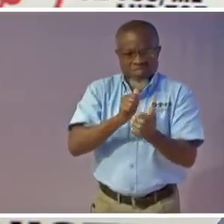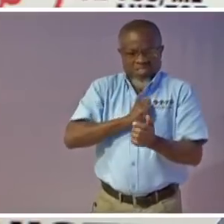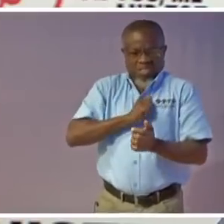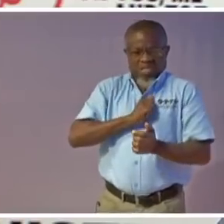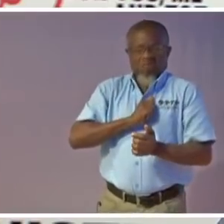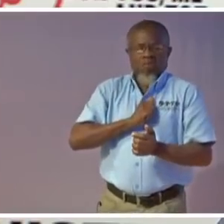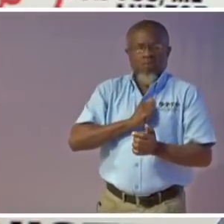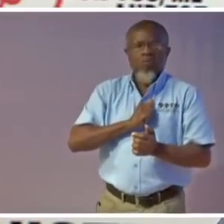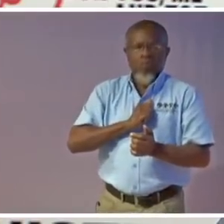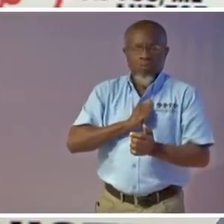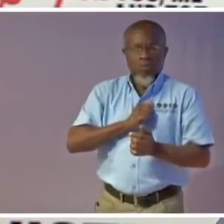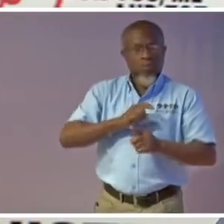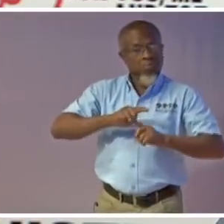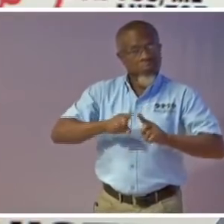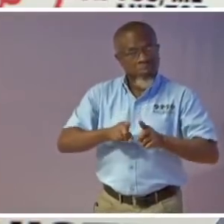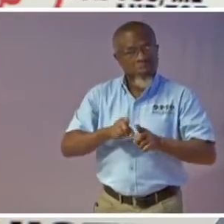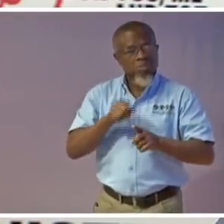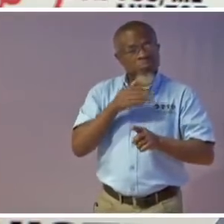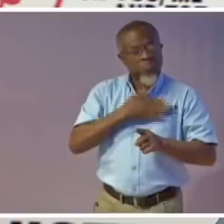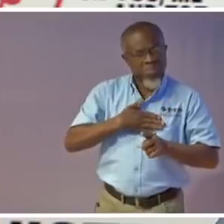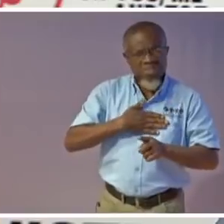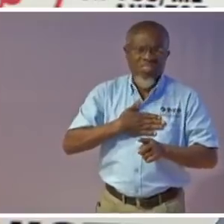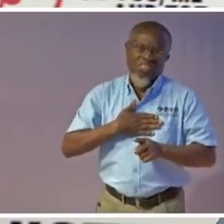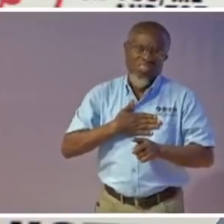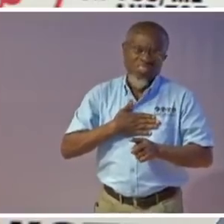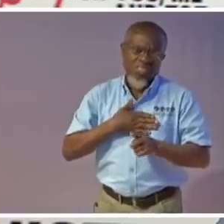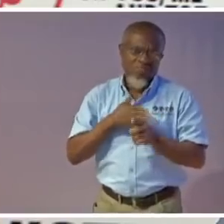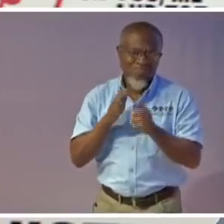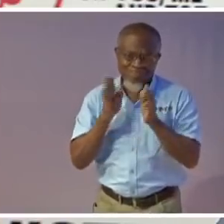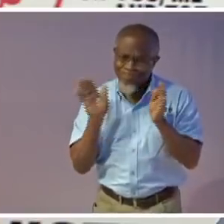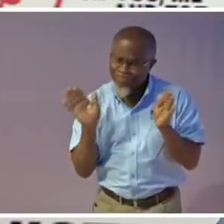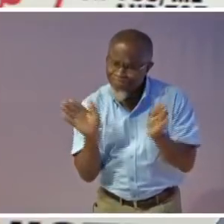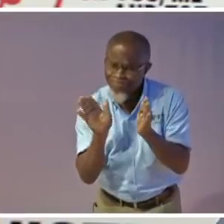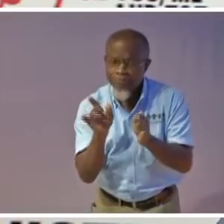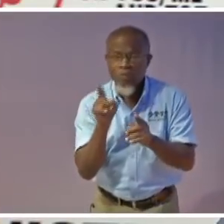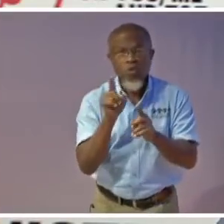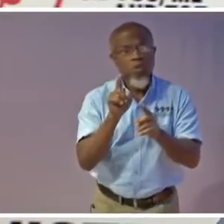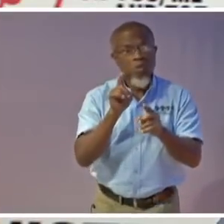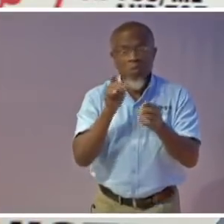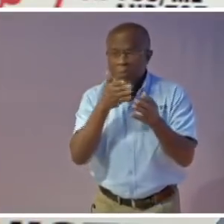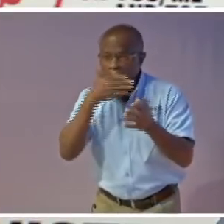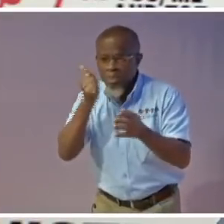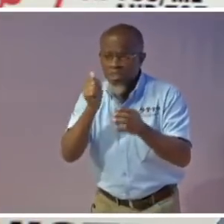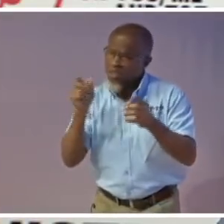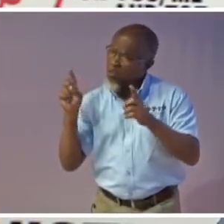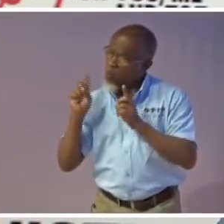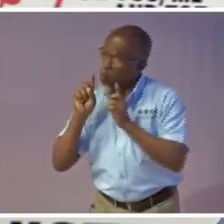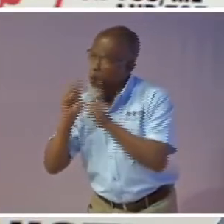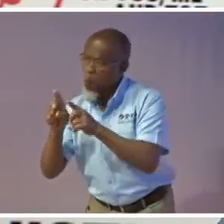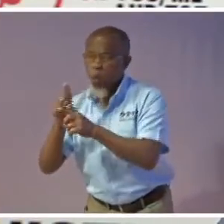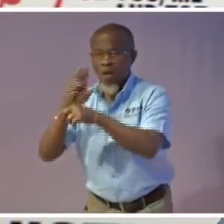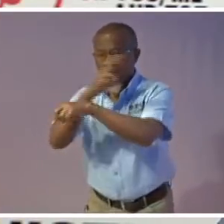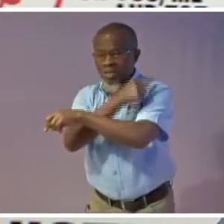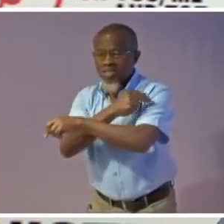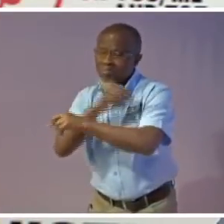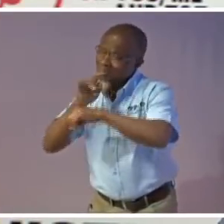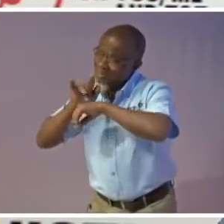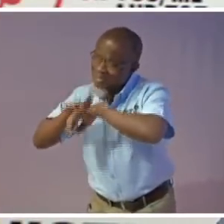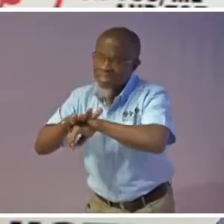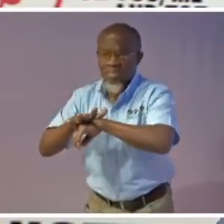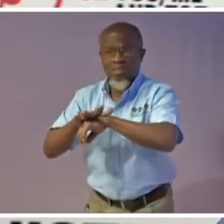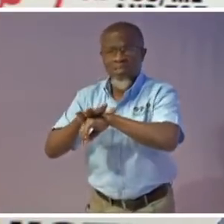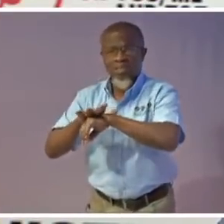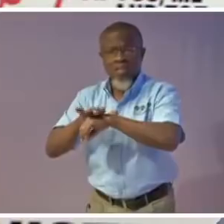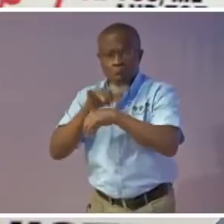us early. The earlier you come in is the lower level of care you need